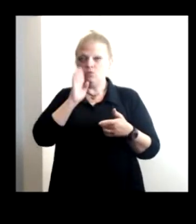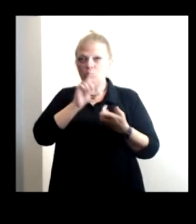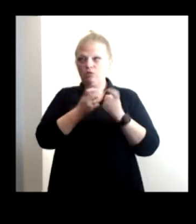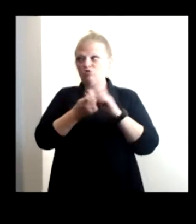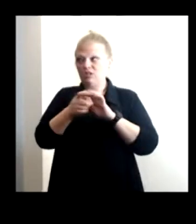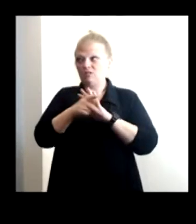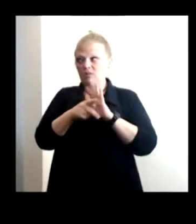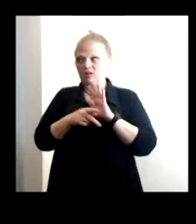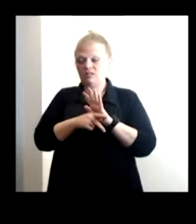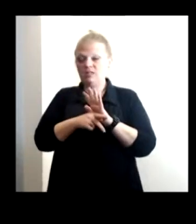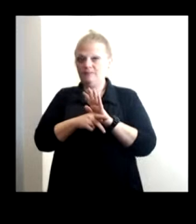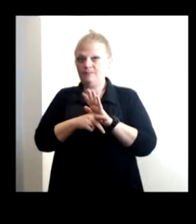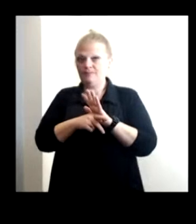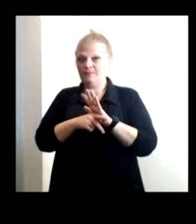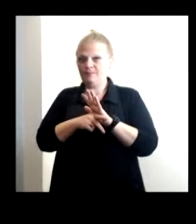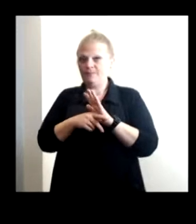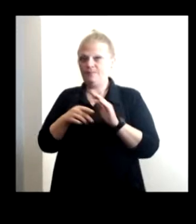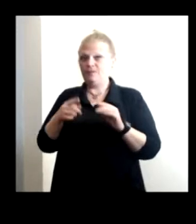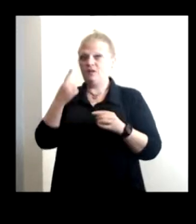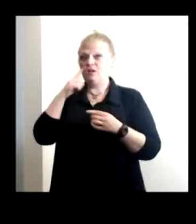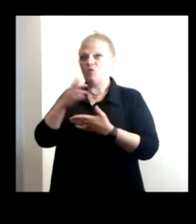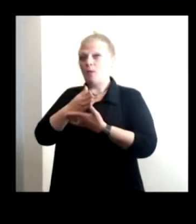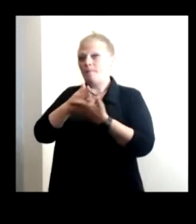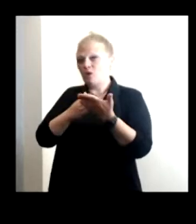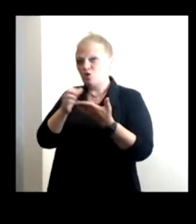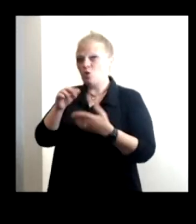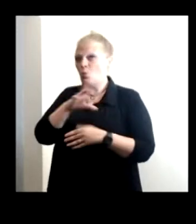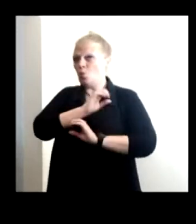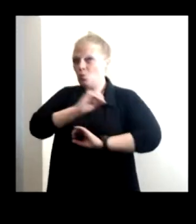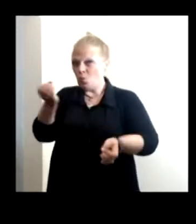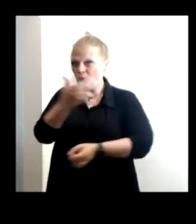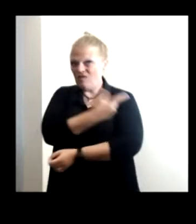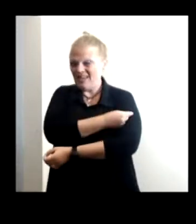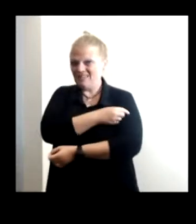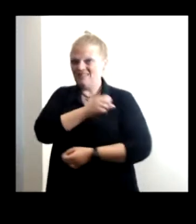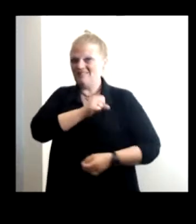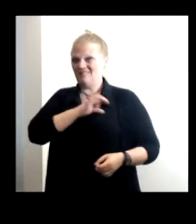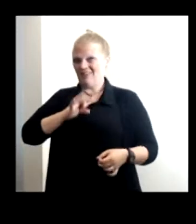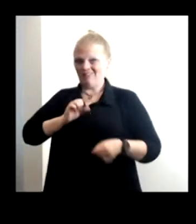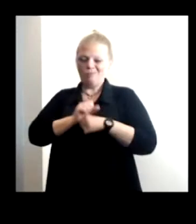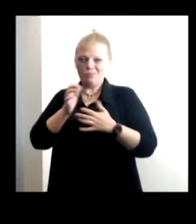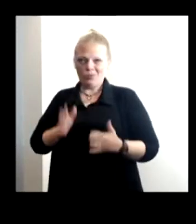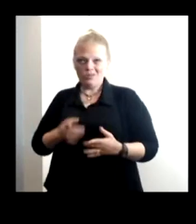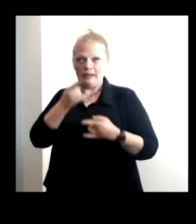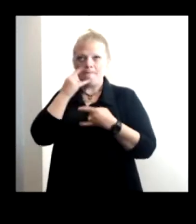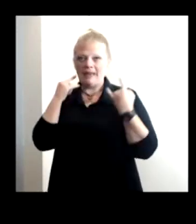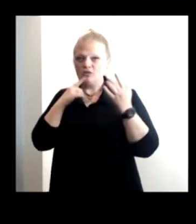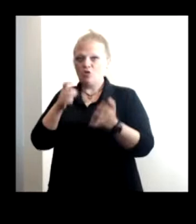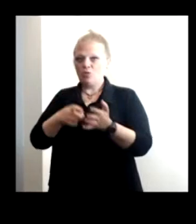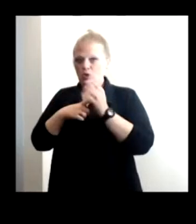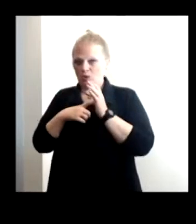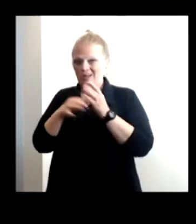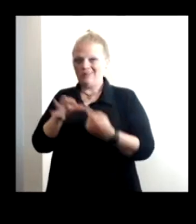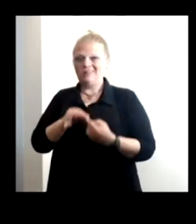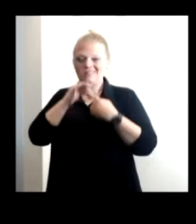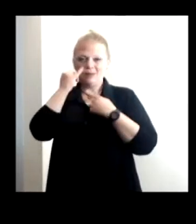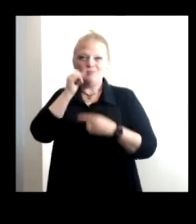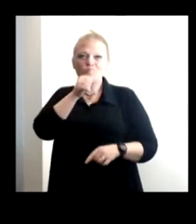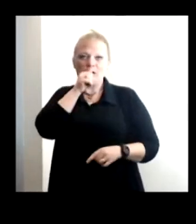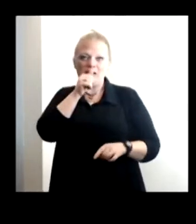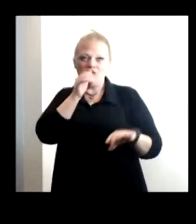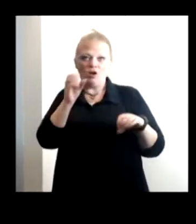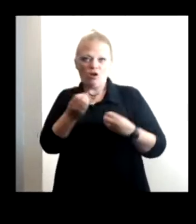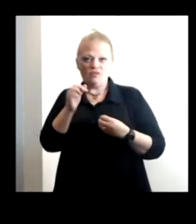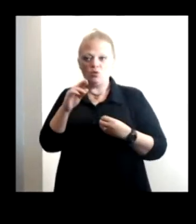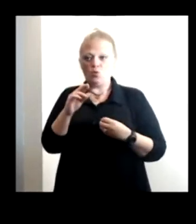it. Otherwise, for partially vaccinated or unvaccinated employees, the masks are required except if they're in a private office or